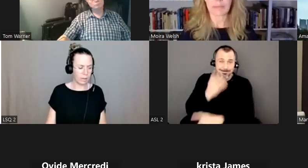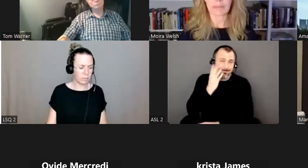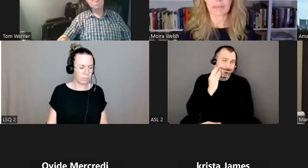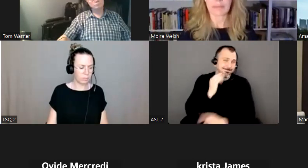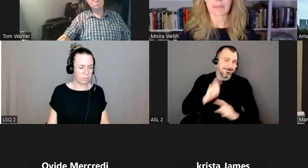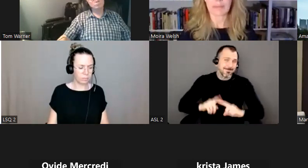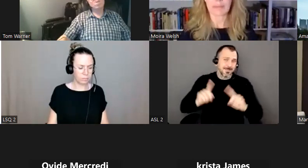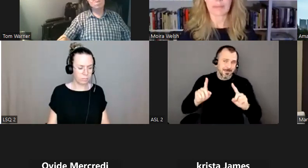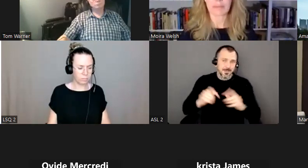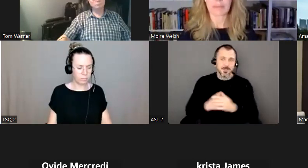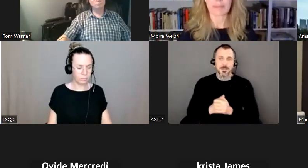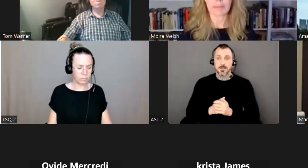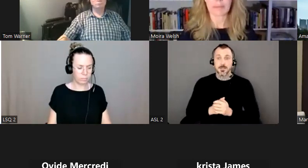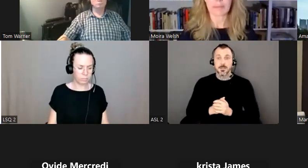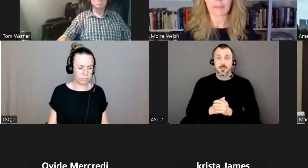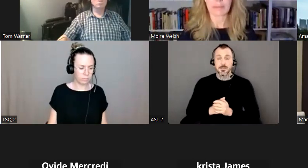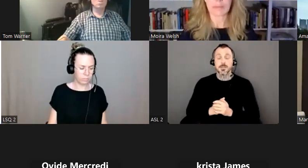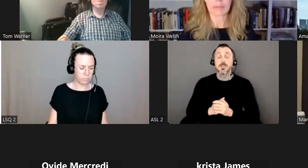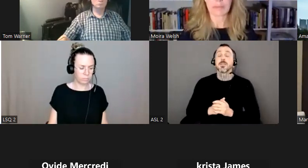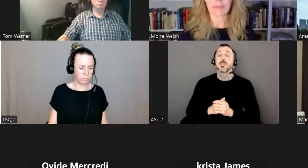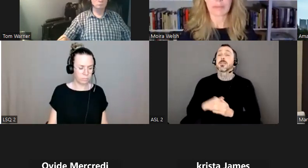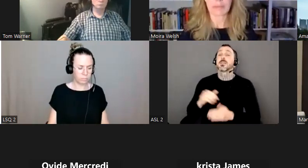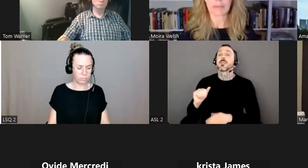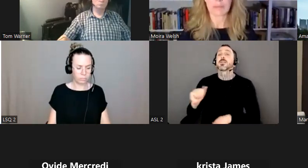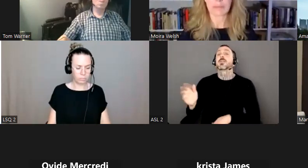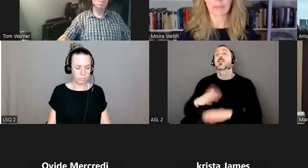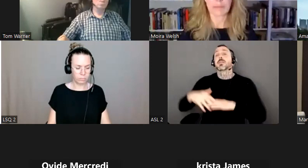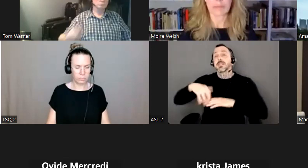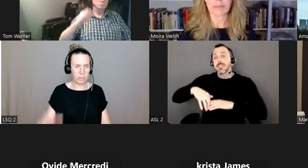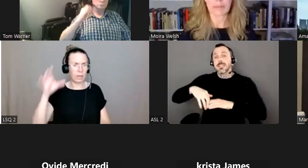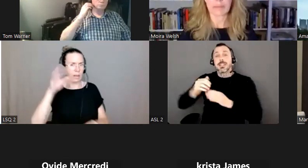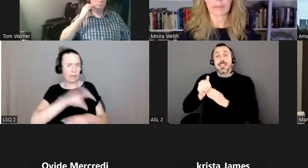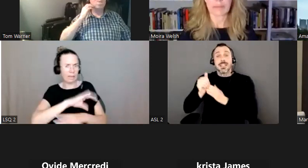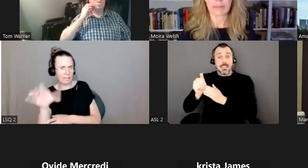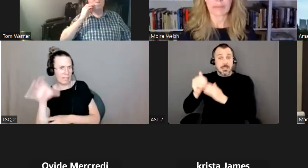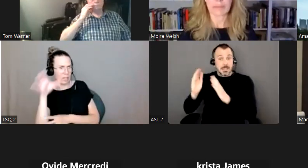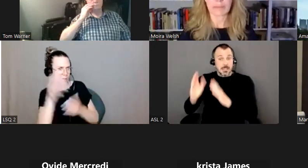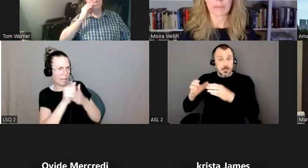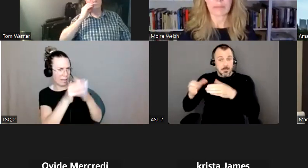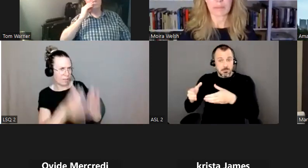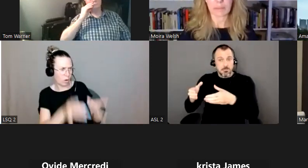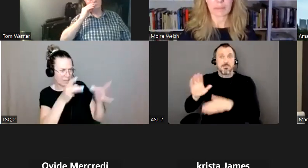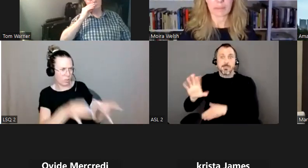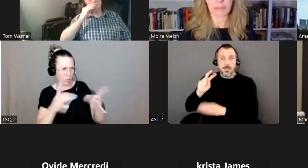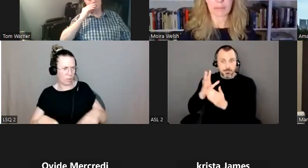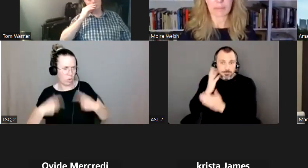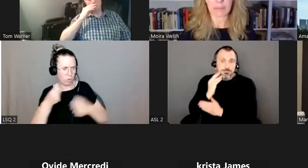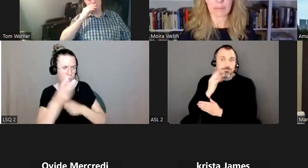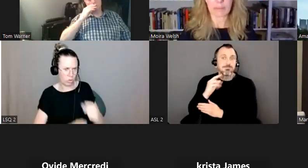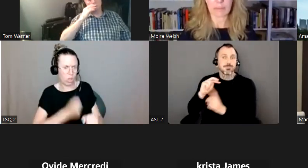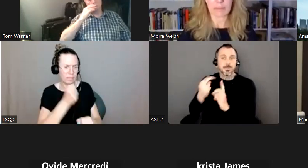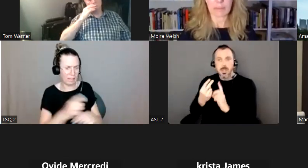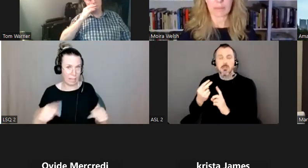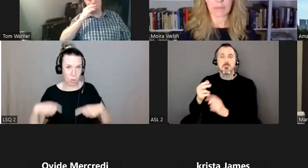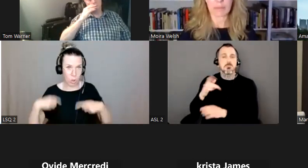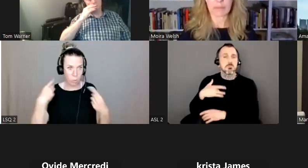the perspective of Aboriginal leaders on our national stage for many years, and that has led to some change, not enough,